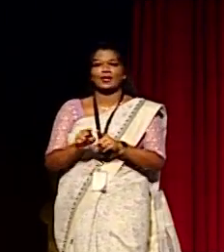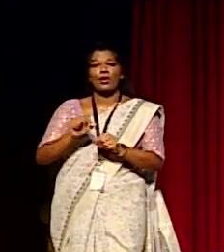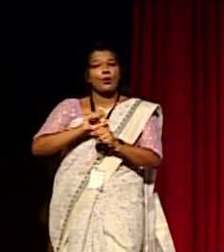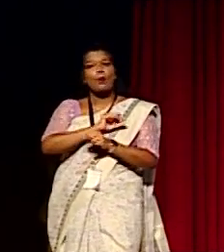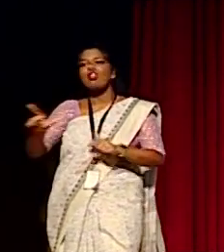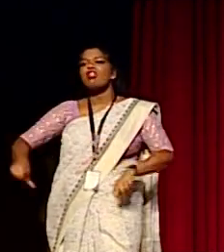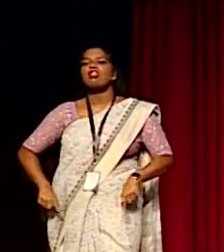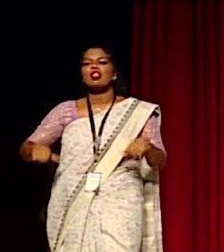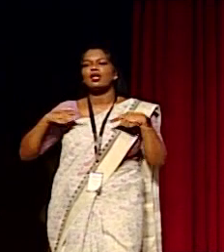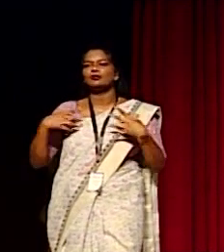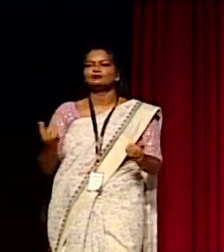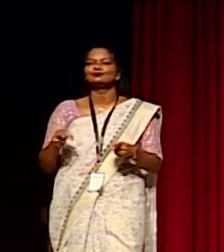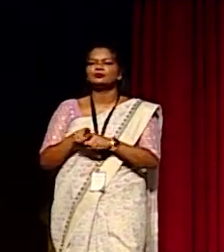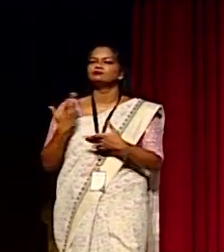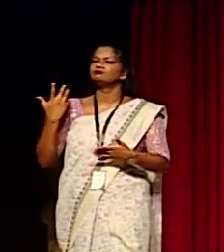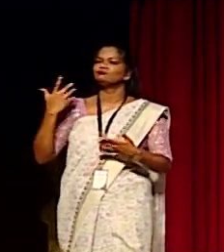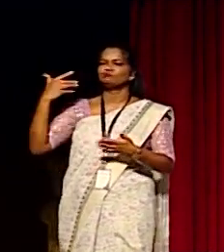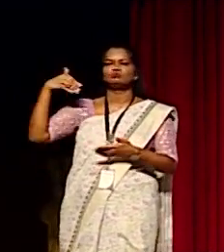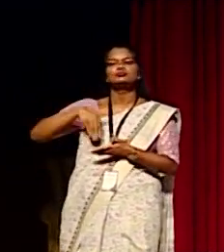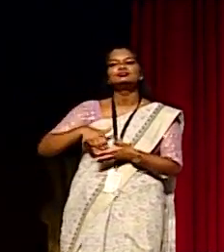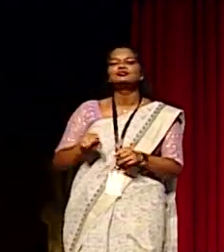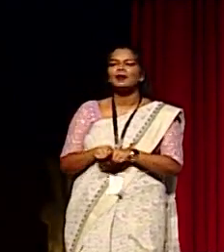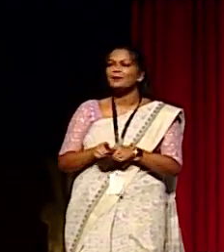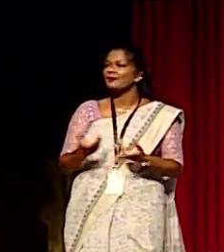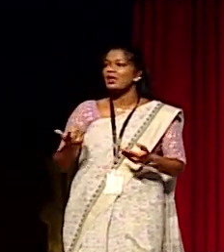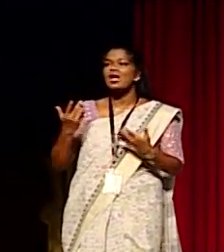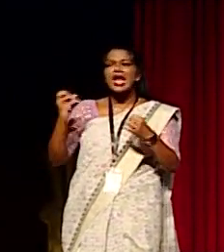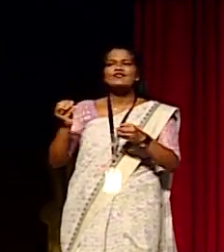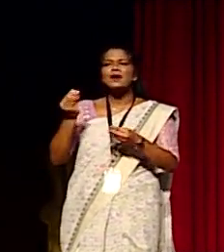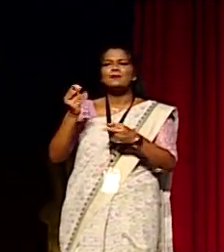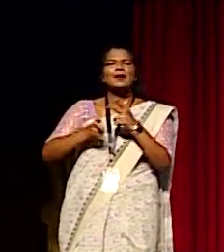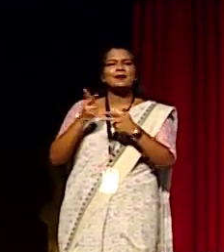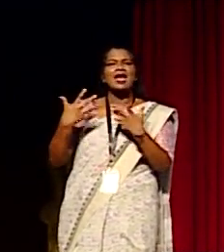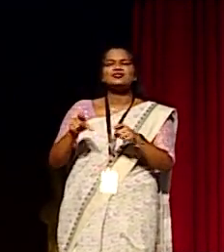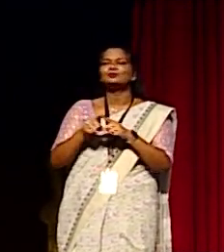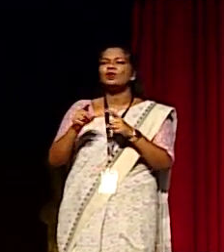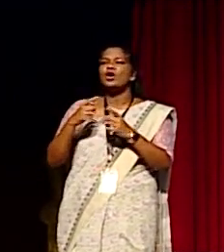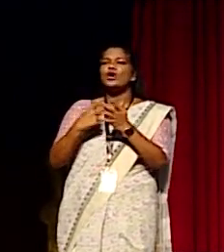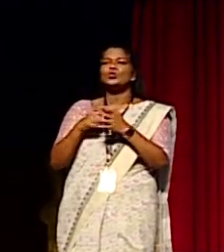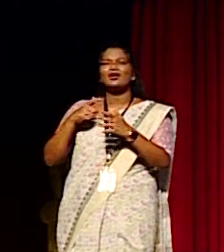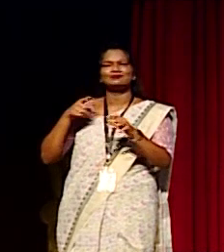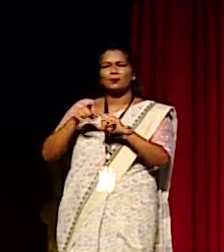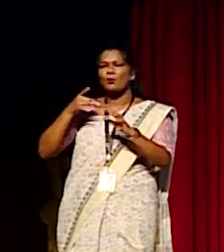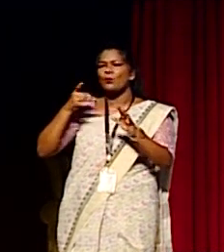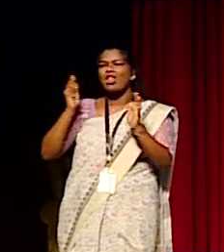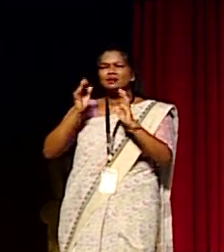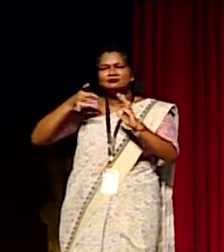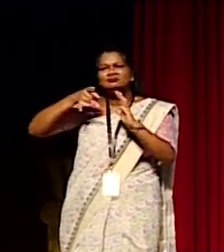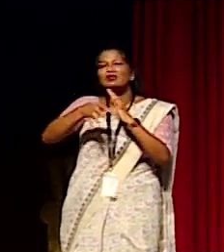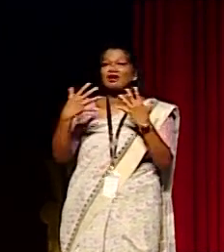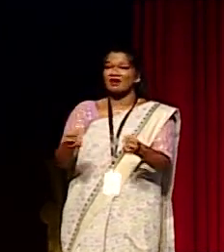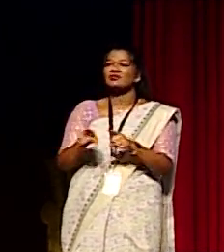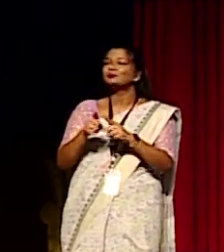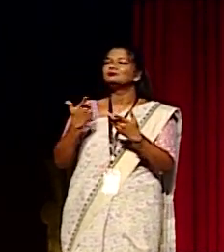productive life is ahead of him. Most of our amputees come from rural backgrounds. So they're required